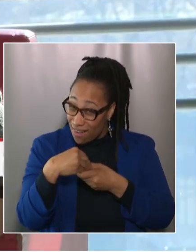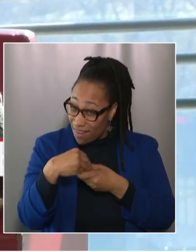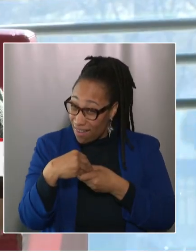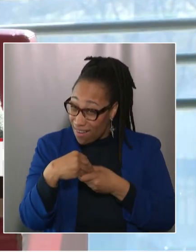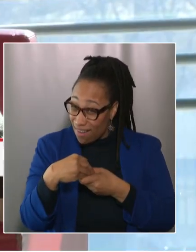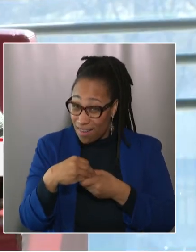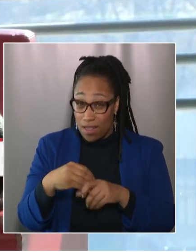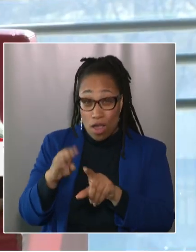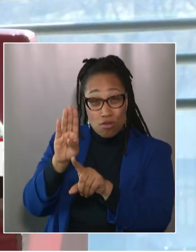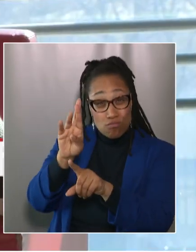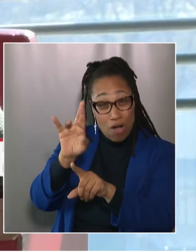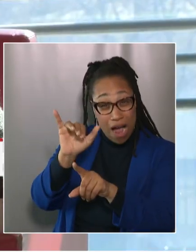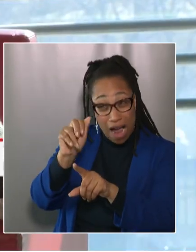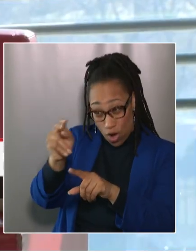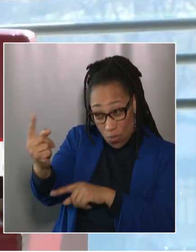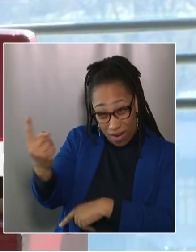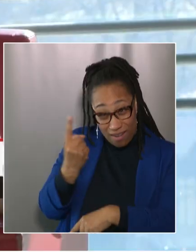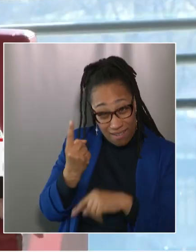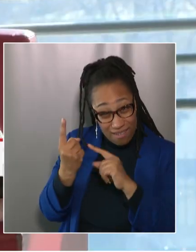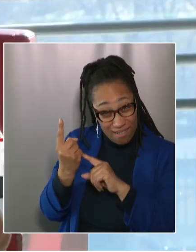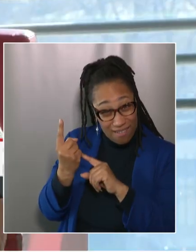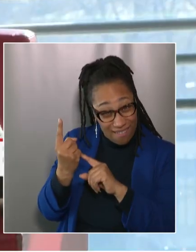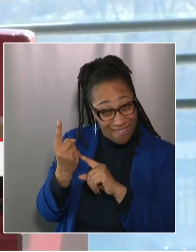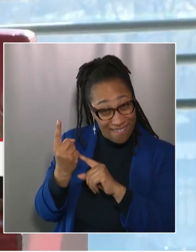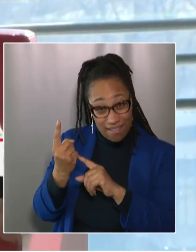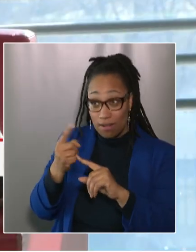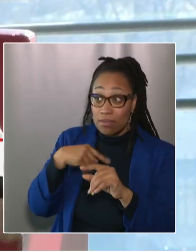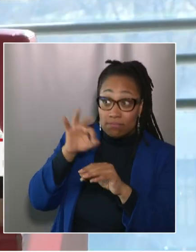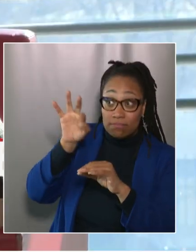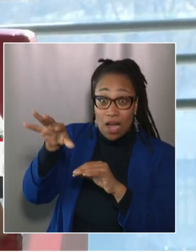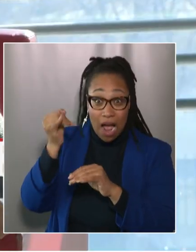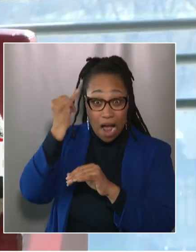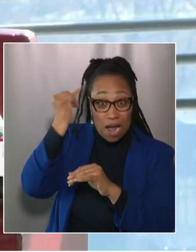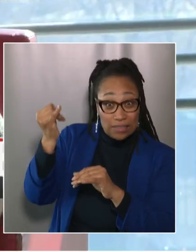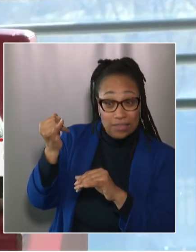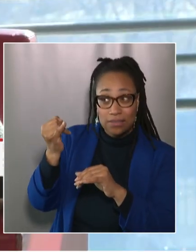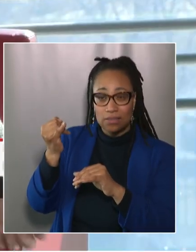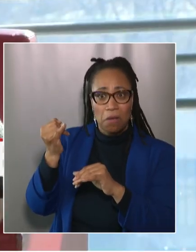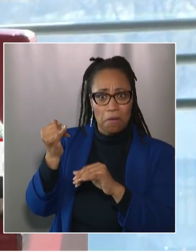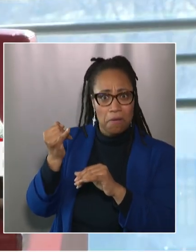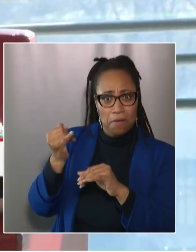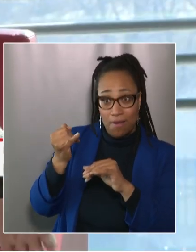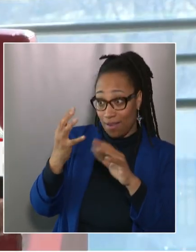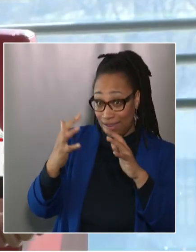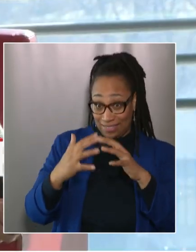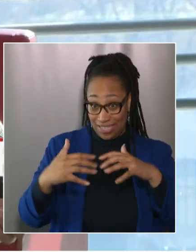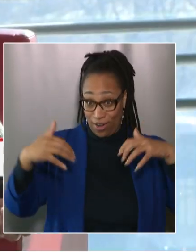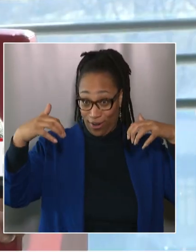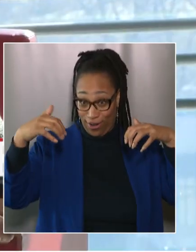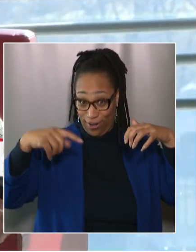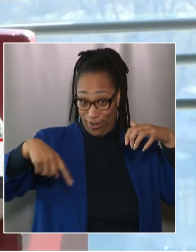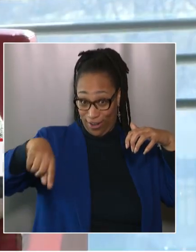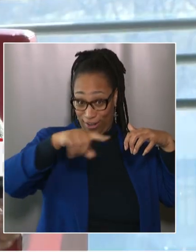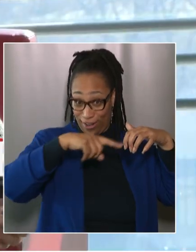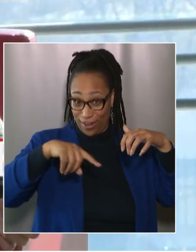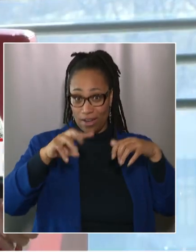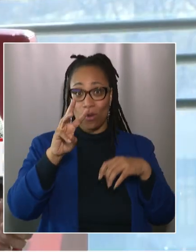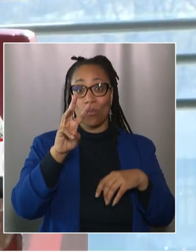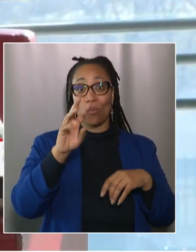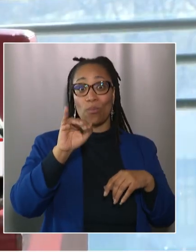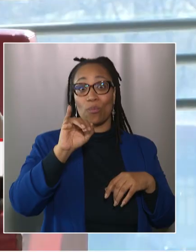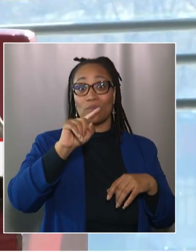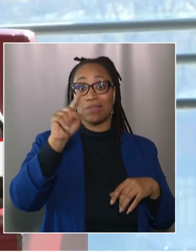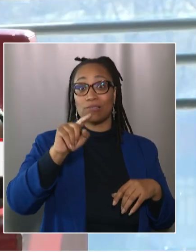I think we should do this practice stadium for the Wizards. And I said, well, I think we should, but I think they should do it, not